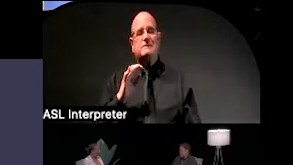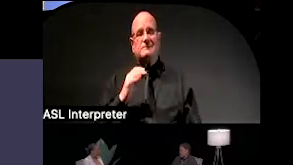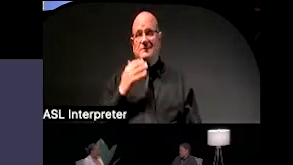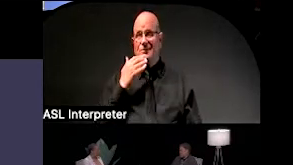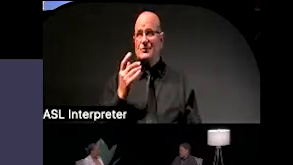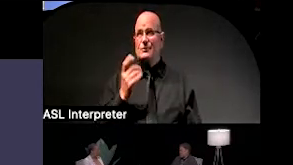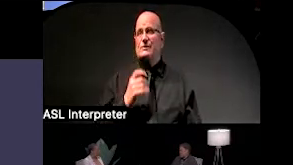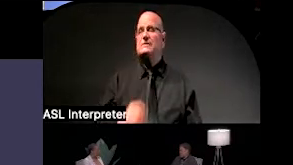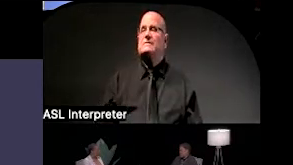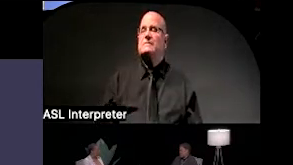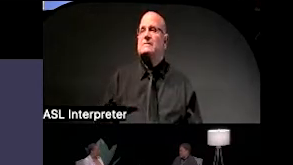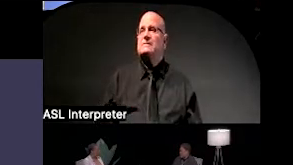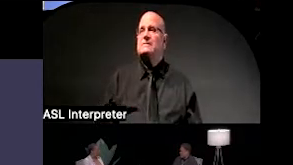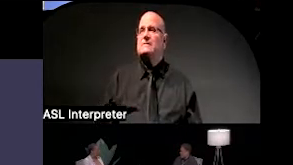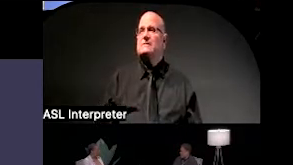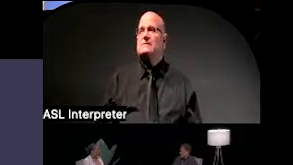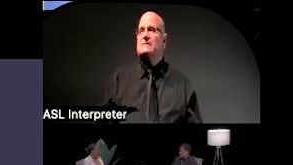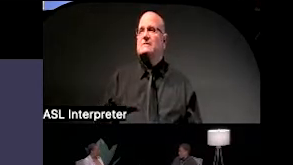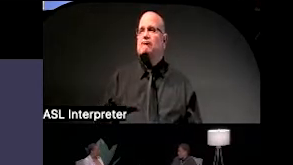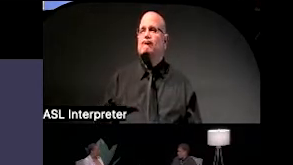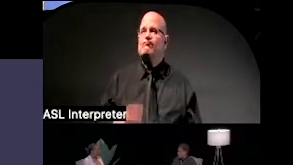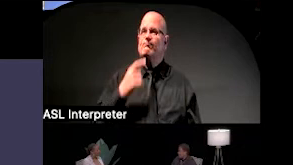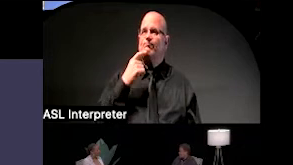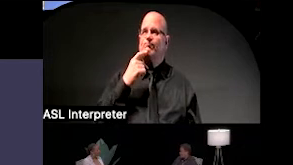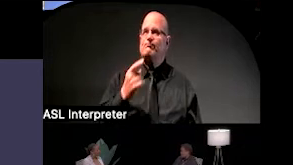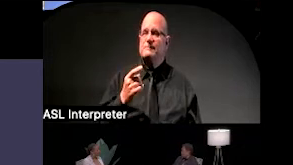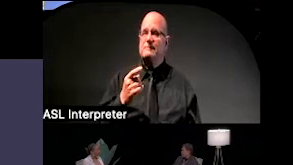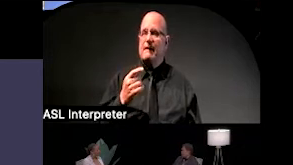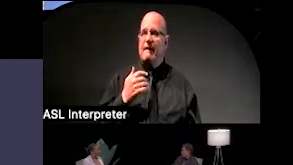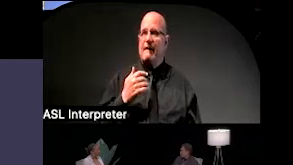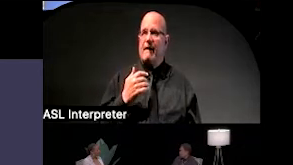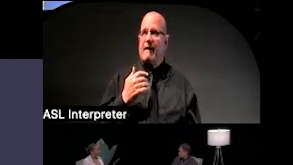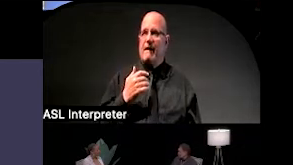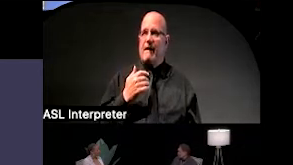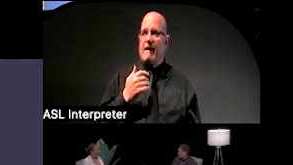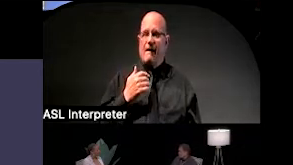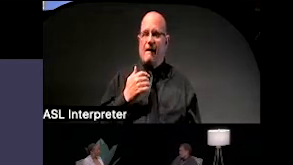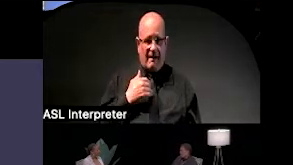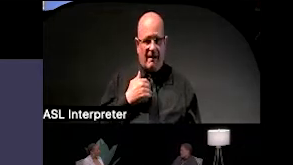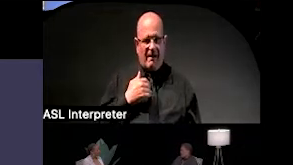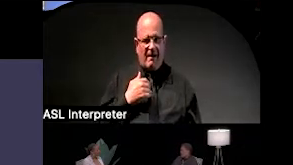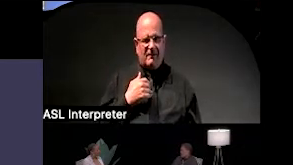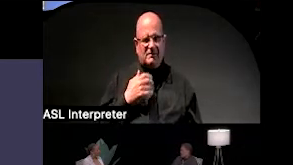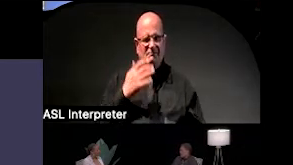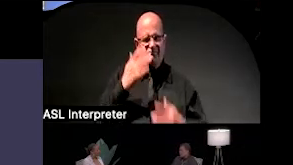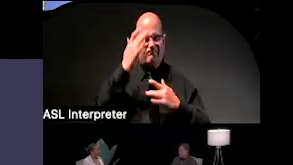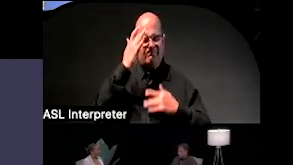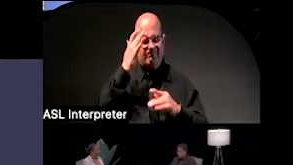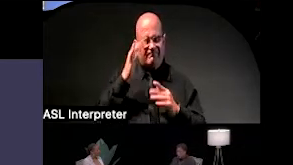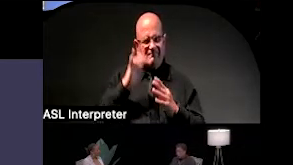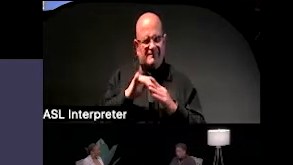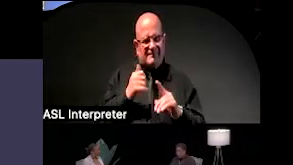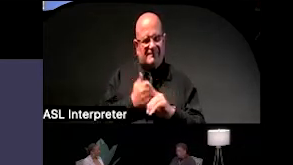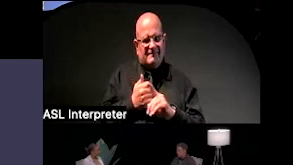question. You know, I share with you that I have a condition called Stargardt's disease, and which is a